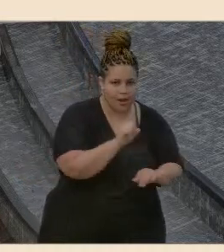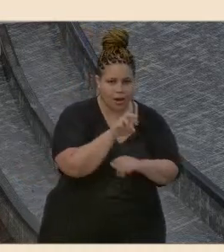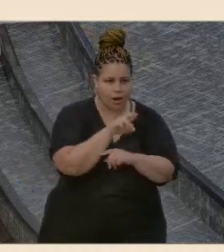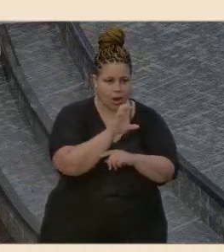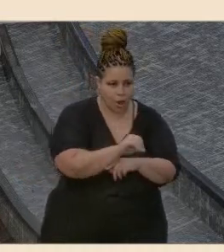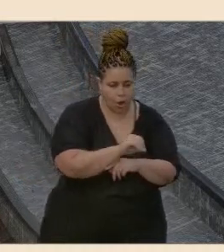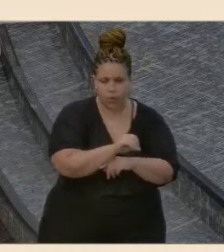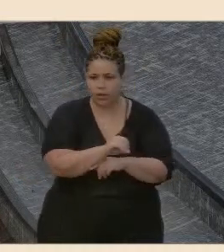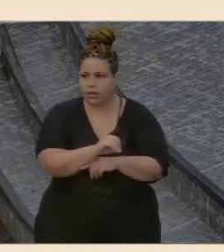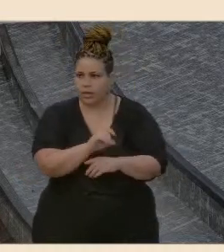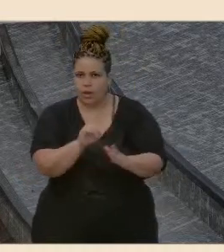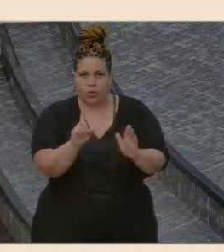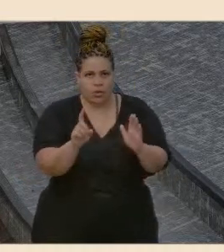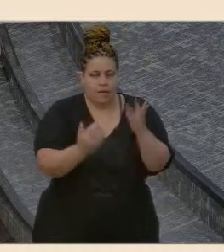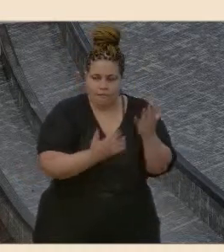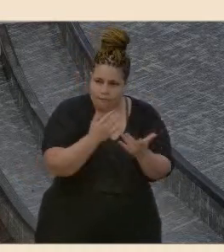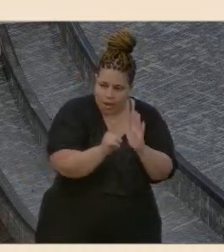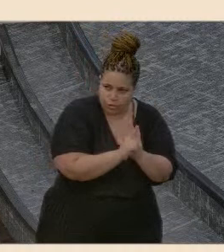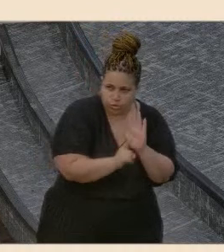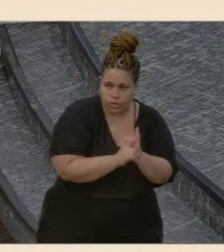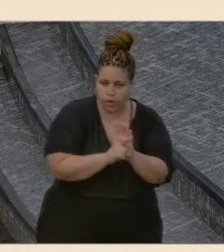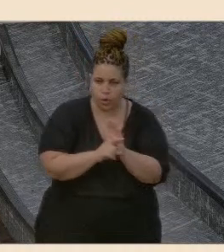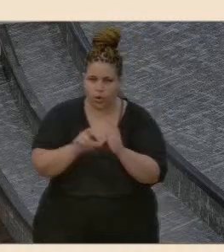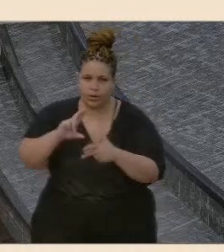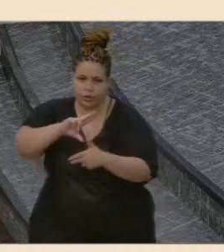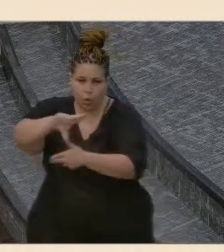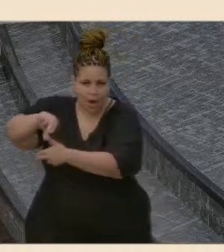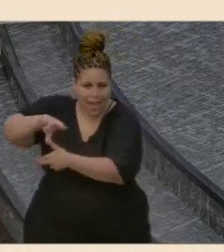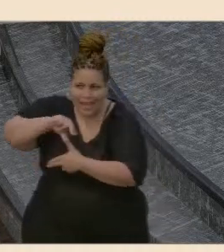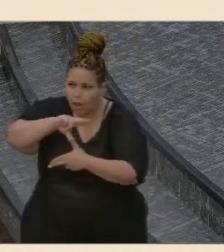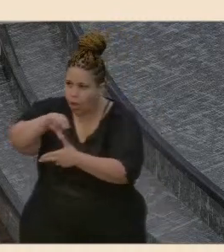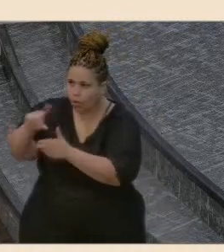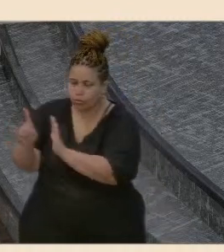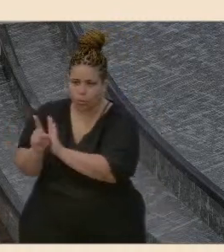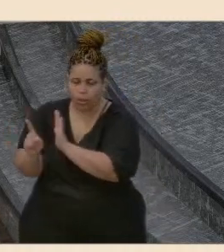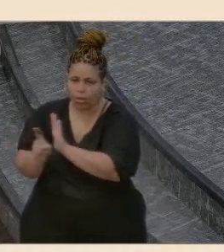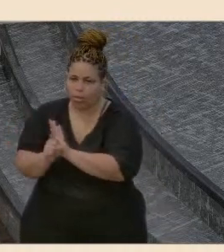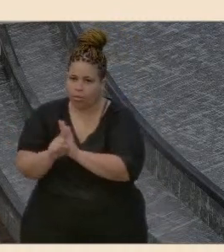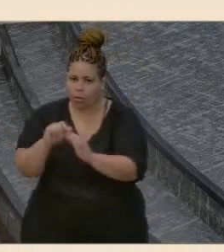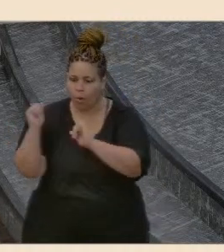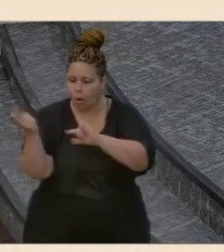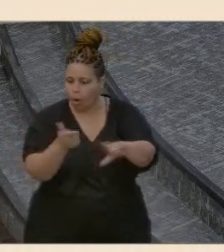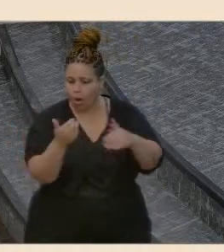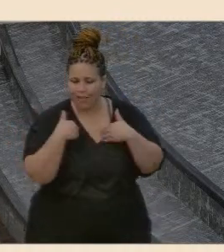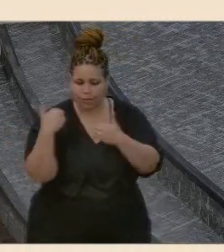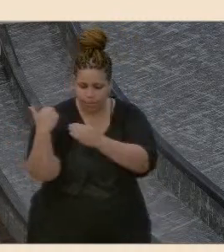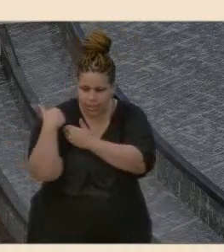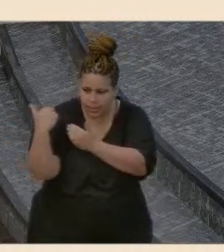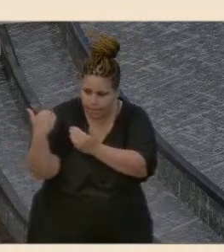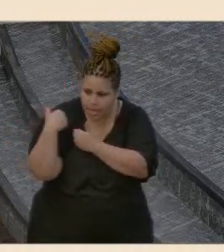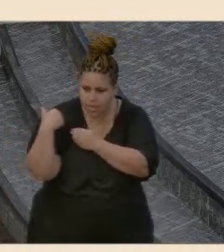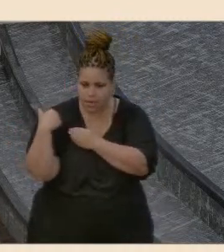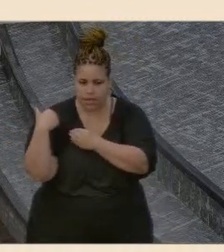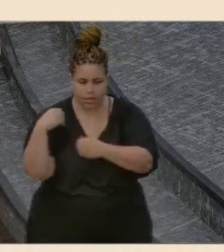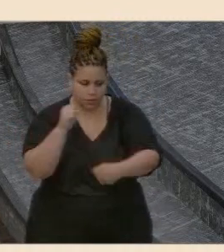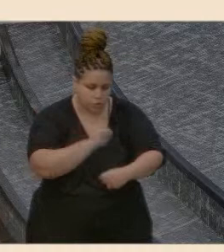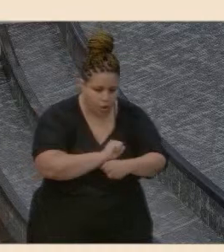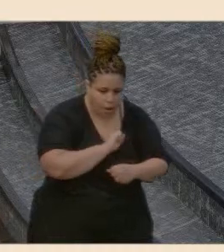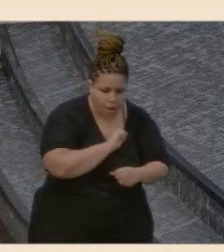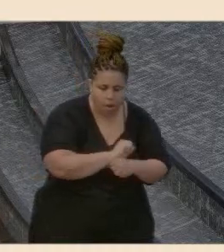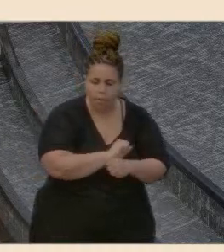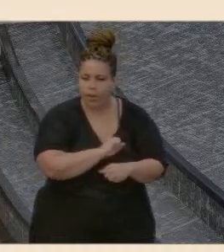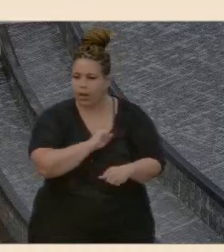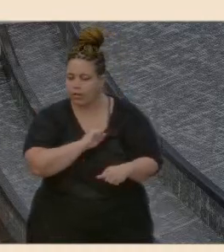tornado drills, and all that. Everybody is responsible, have a responsibility and duty as far as all the